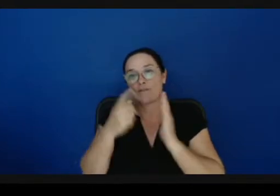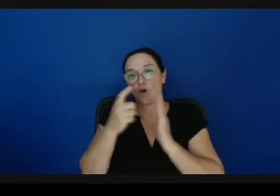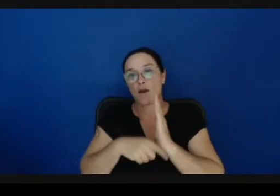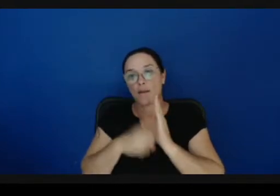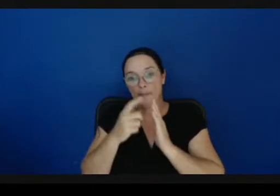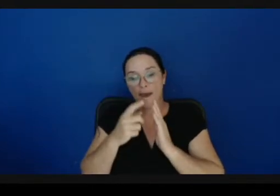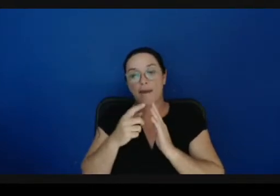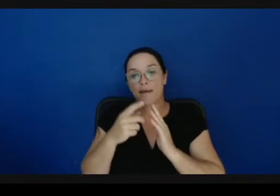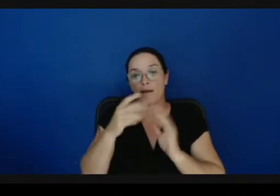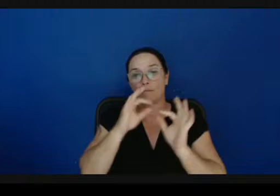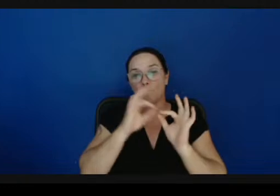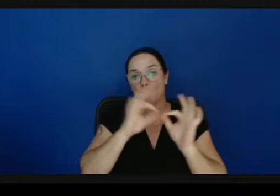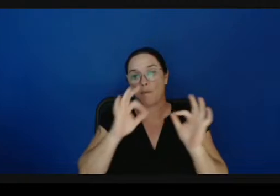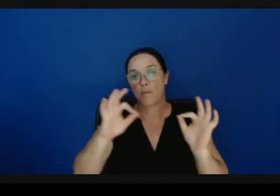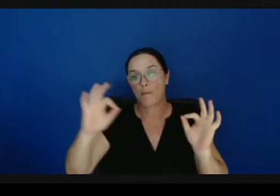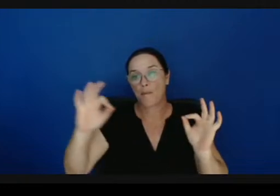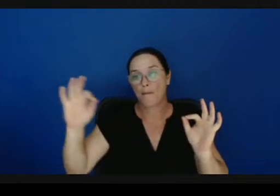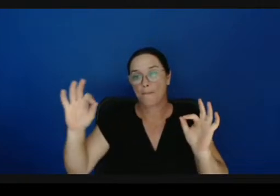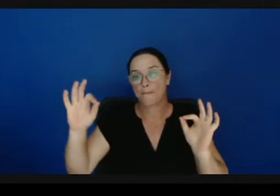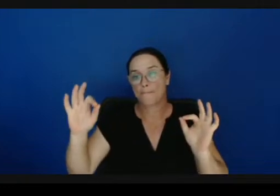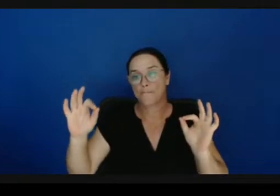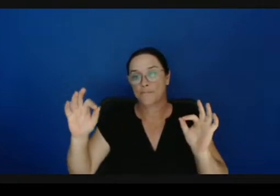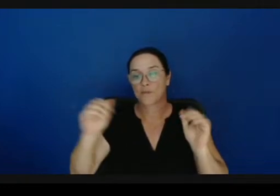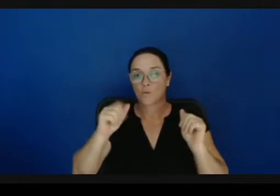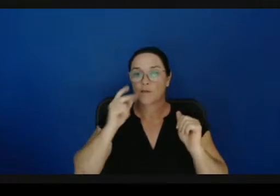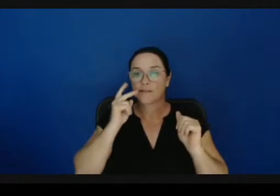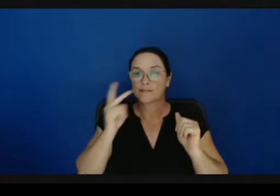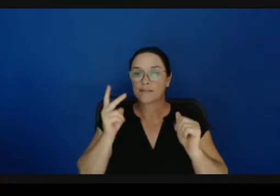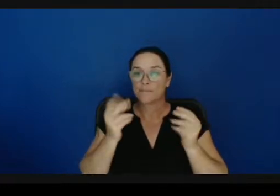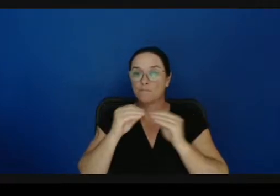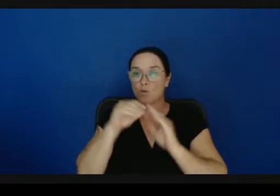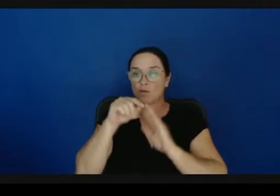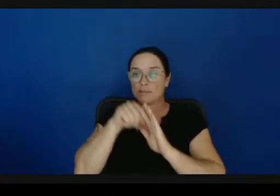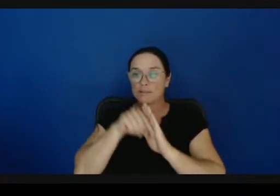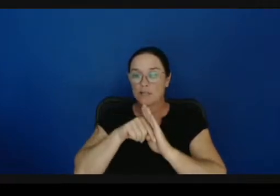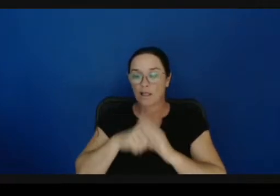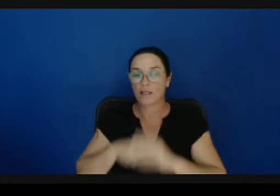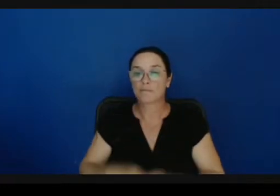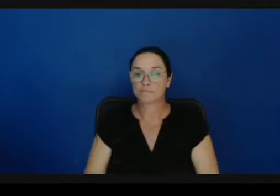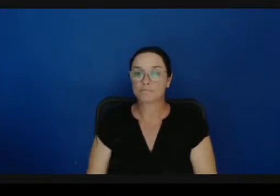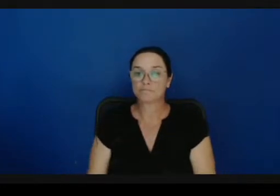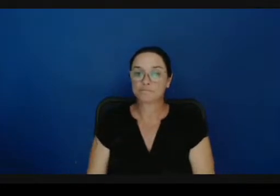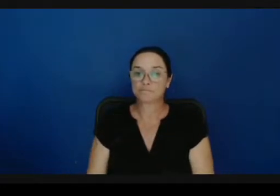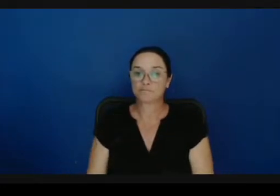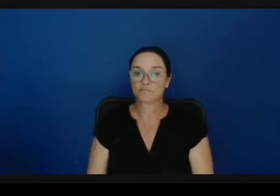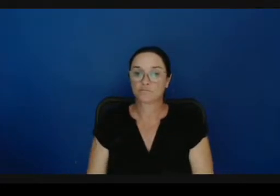more easily seen. You can see more detail in the plots here.